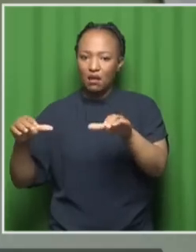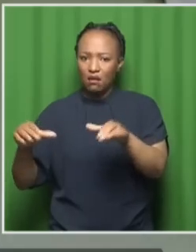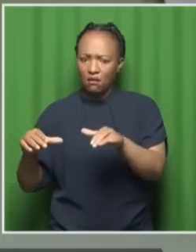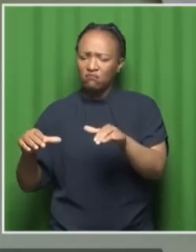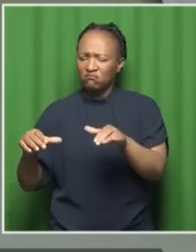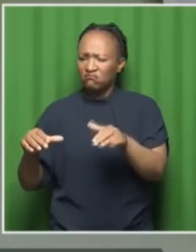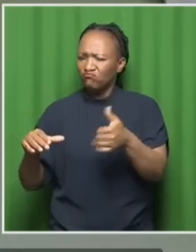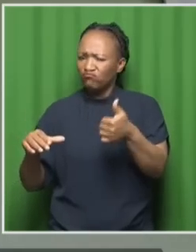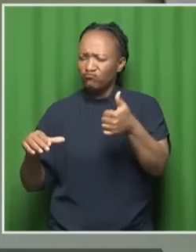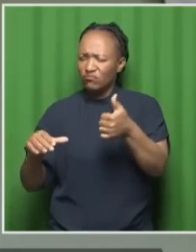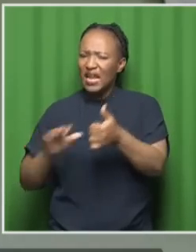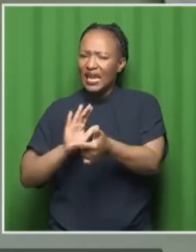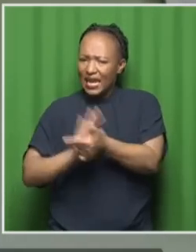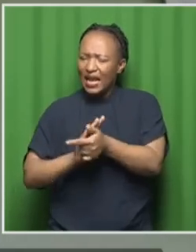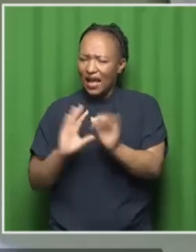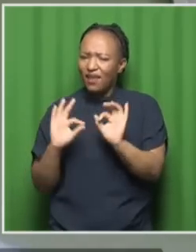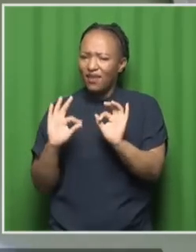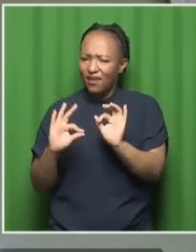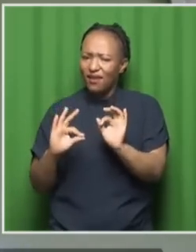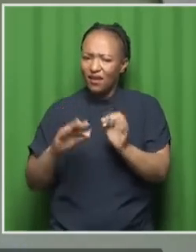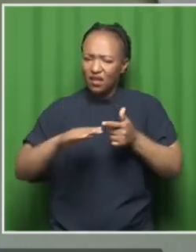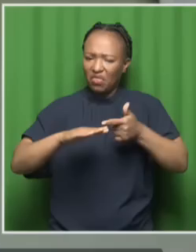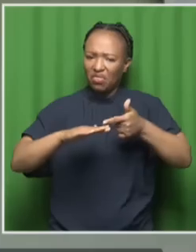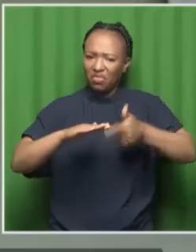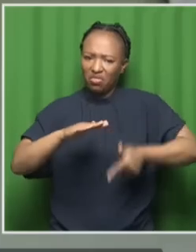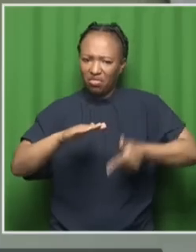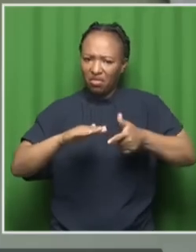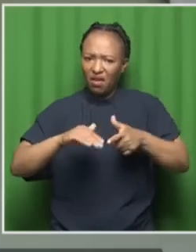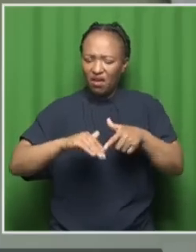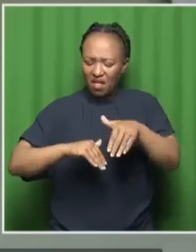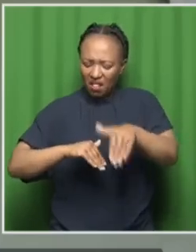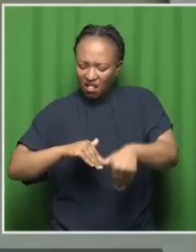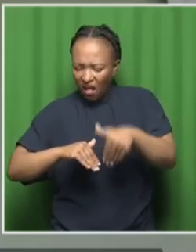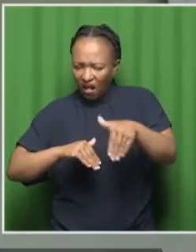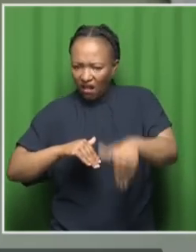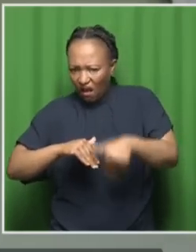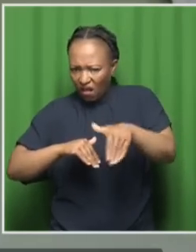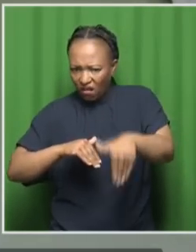digging legally. So when you look at your